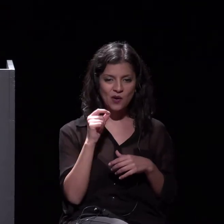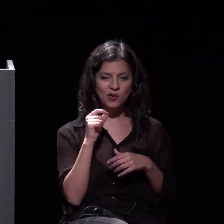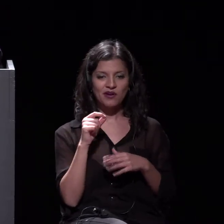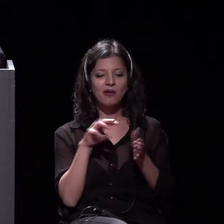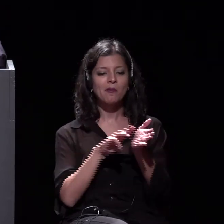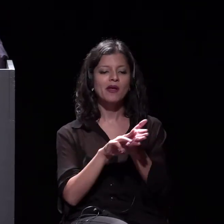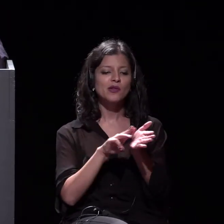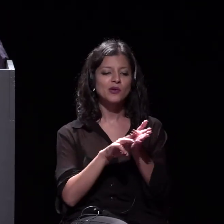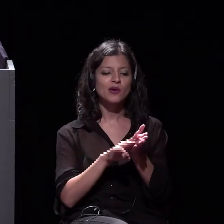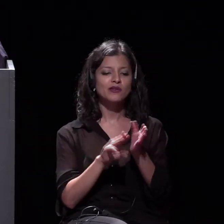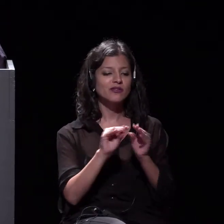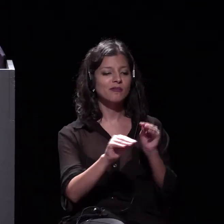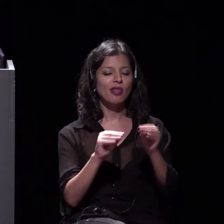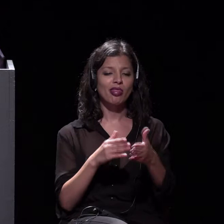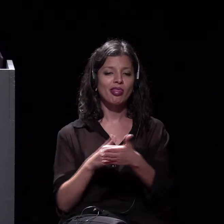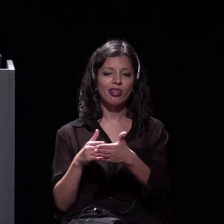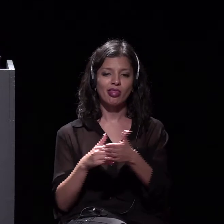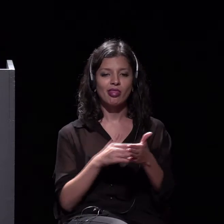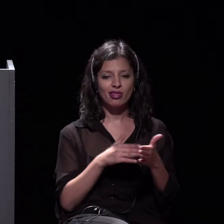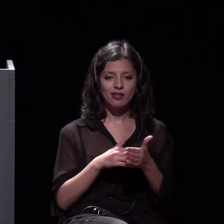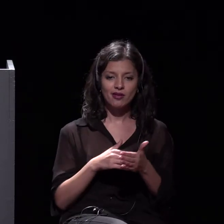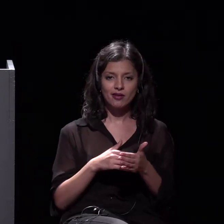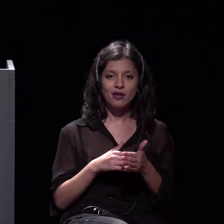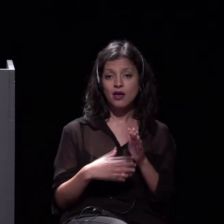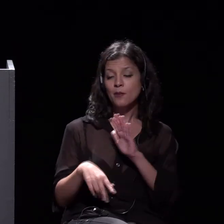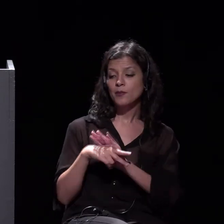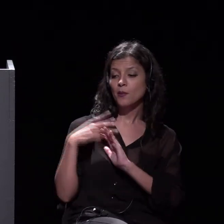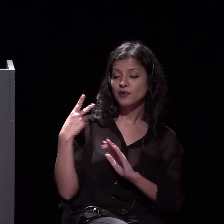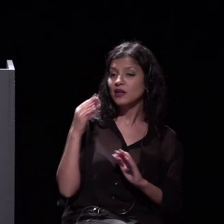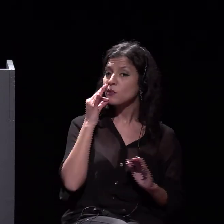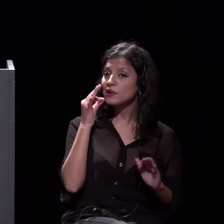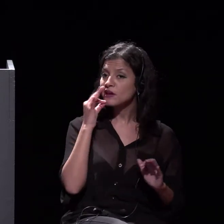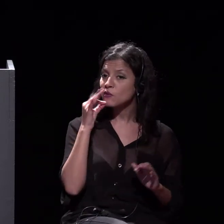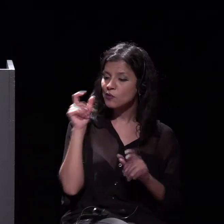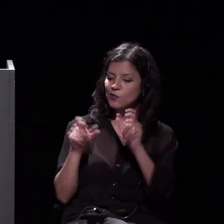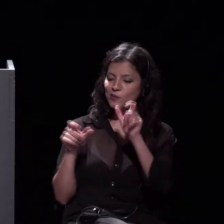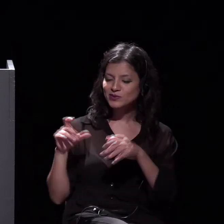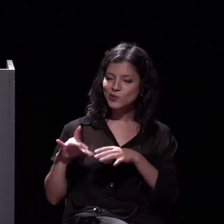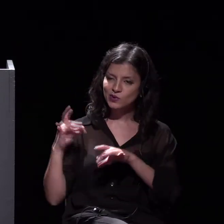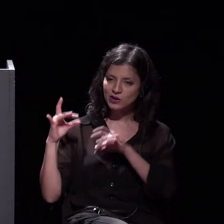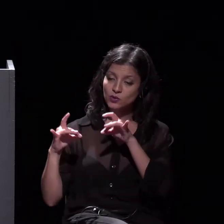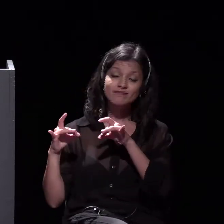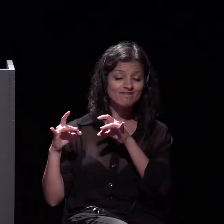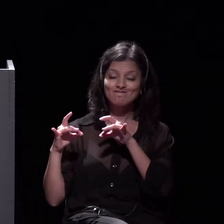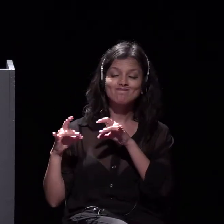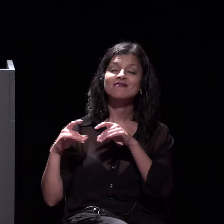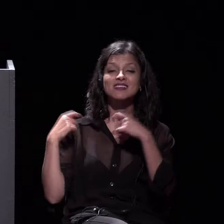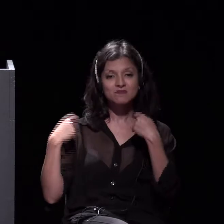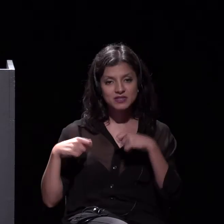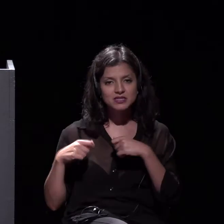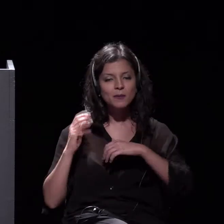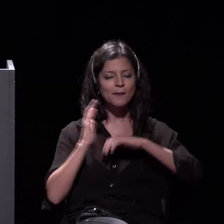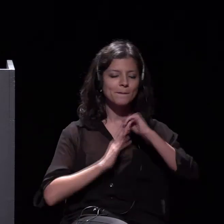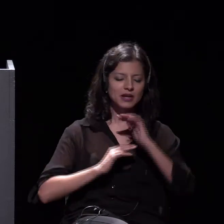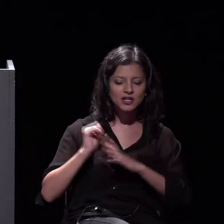Seaman, a la individual curator, but through the frustratingly protracted rehearsal of a collective subjectivity. So